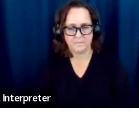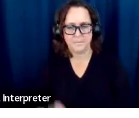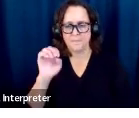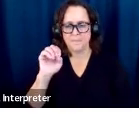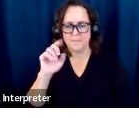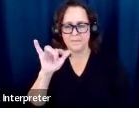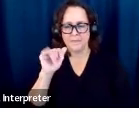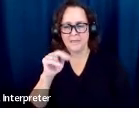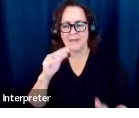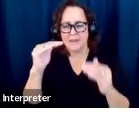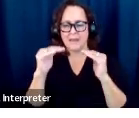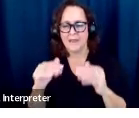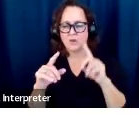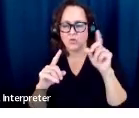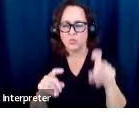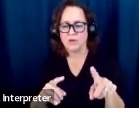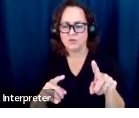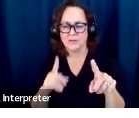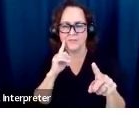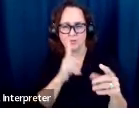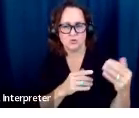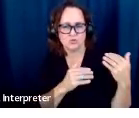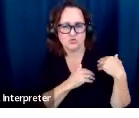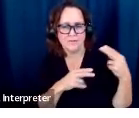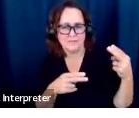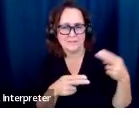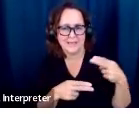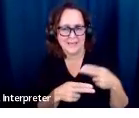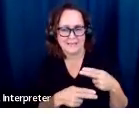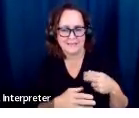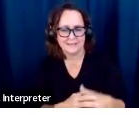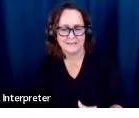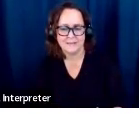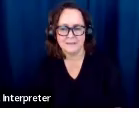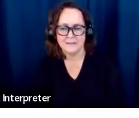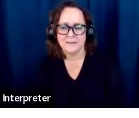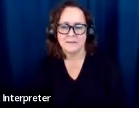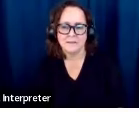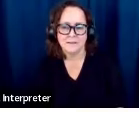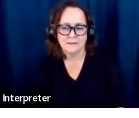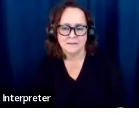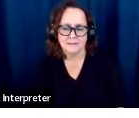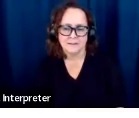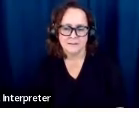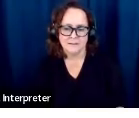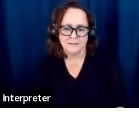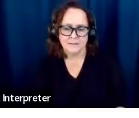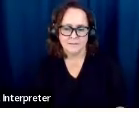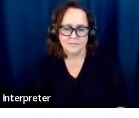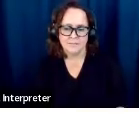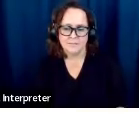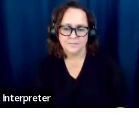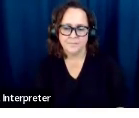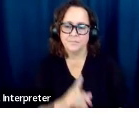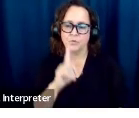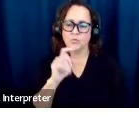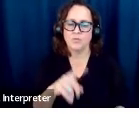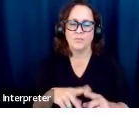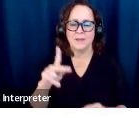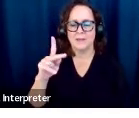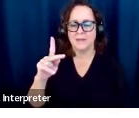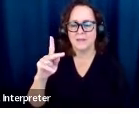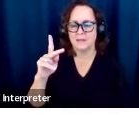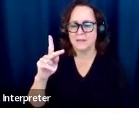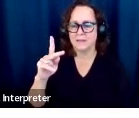Elian, our next question, I believe you're in charge of the slides, correct me if I'm wrong. I am. Excellent. All right, so we have a question from Carrie